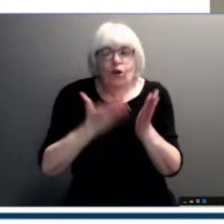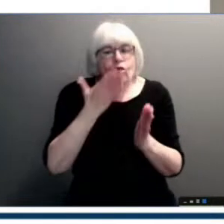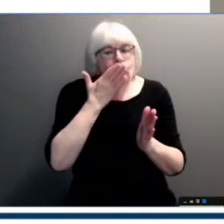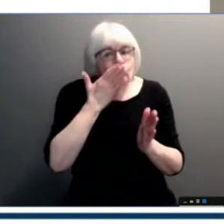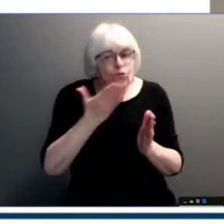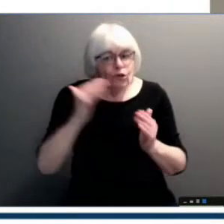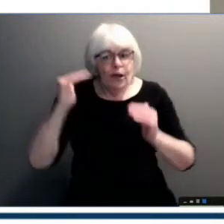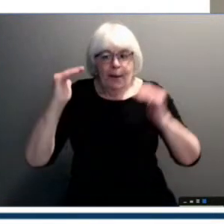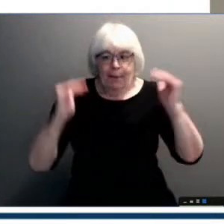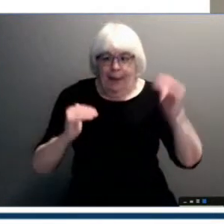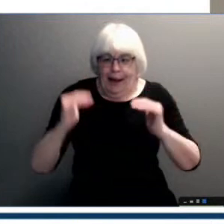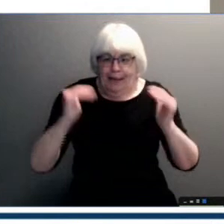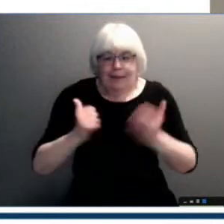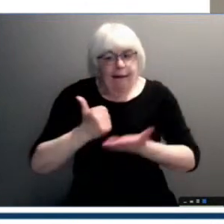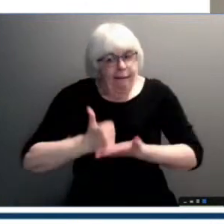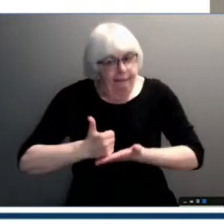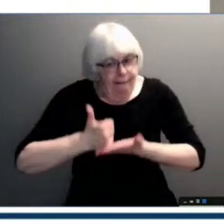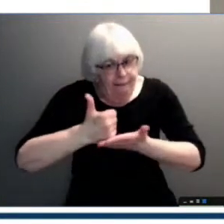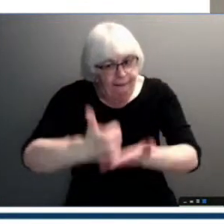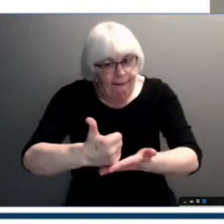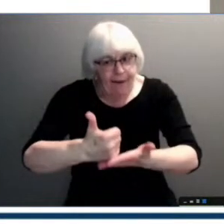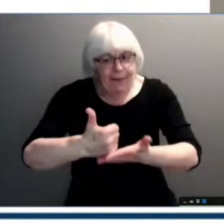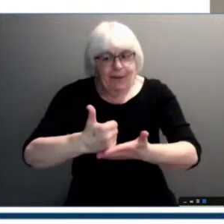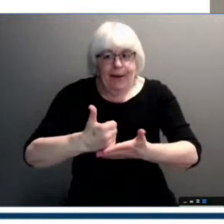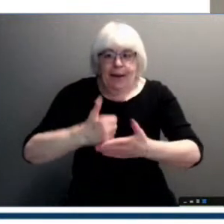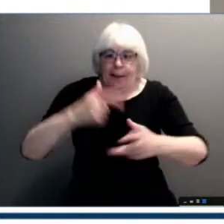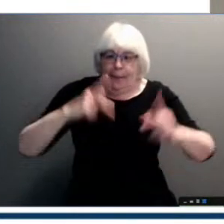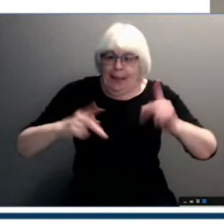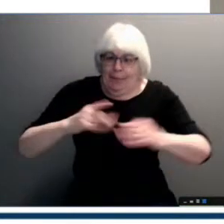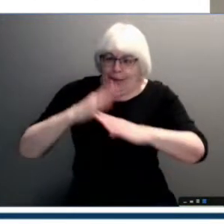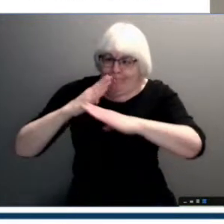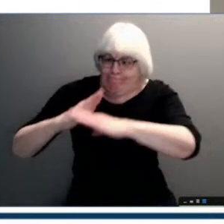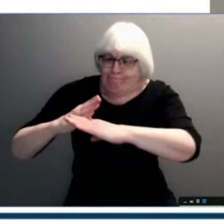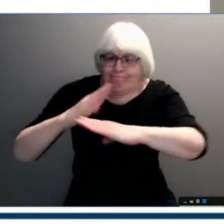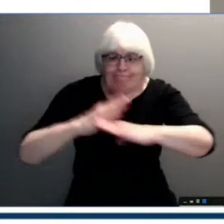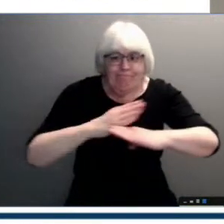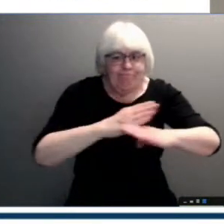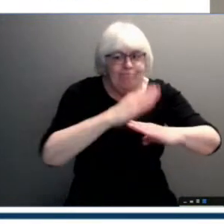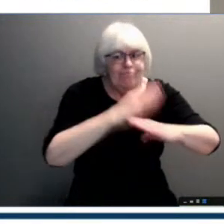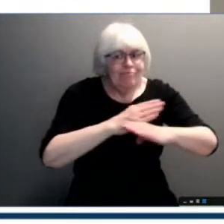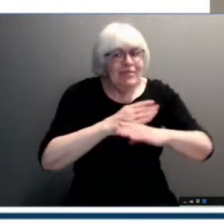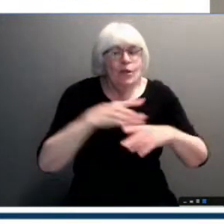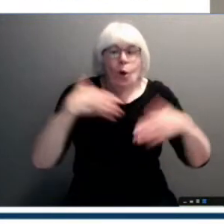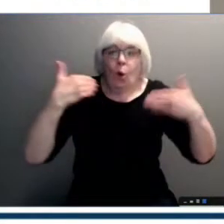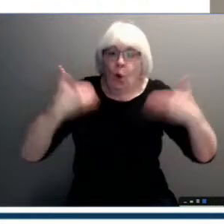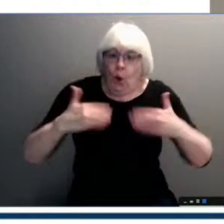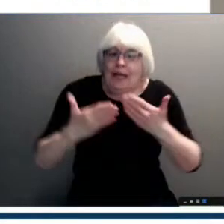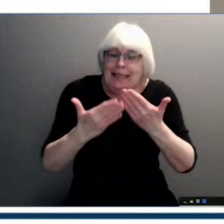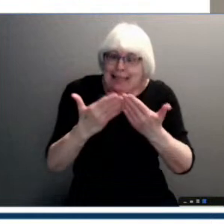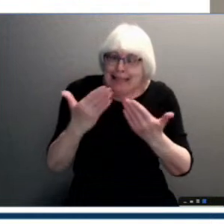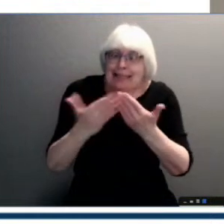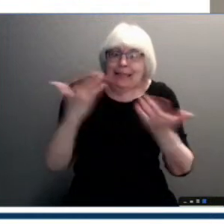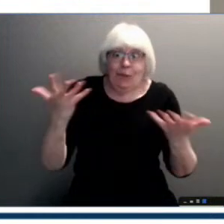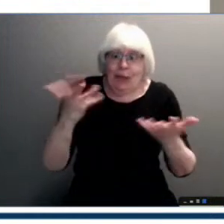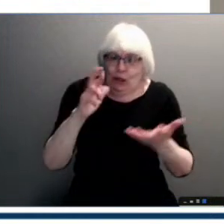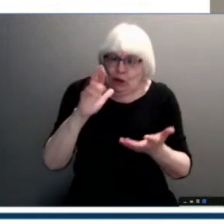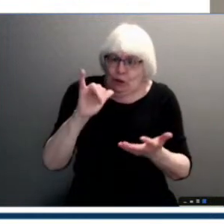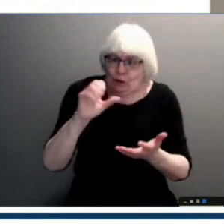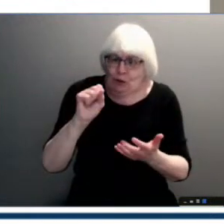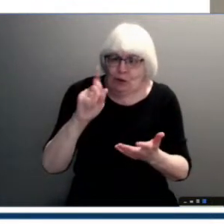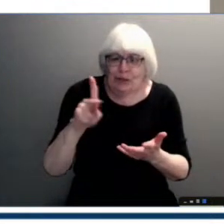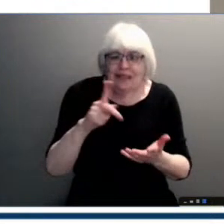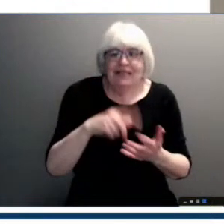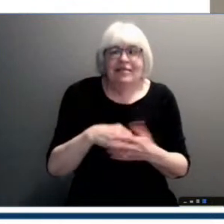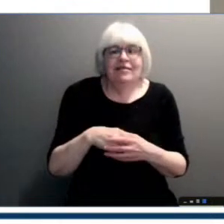risk. We know that restrictions have their own set of significant impacts. And so we are watching closely and will adjust